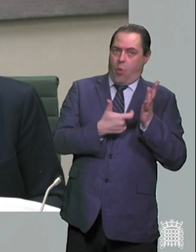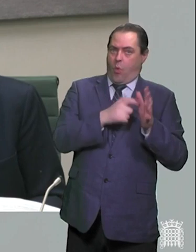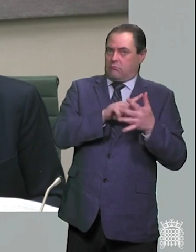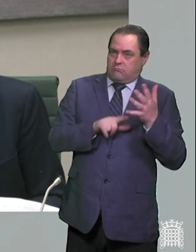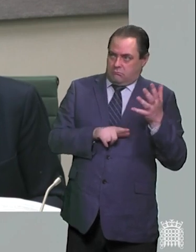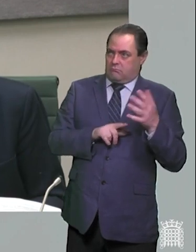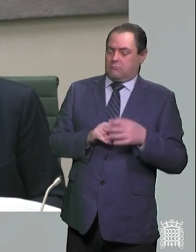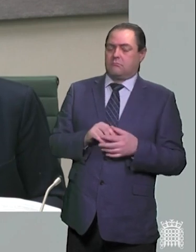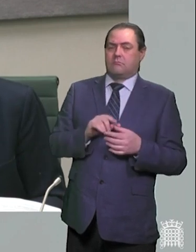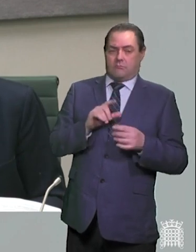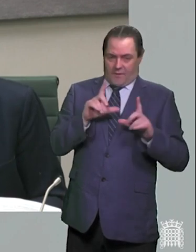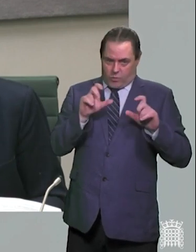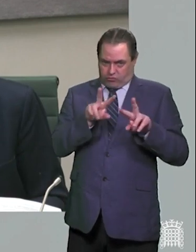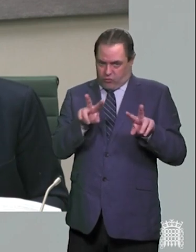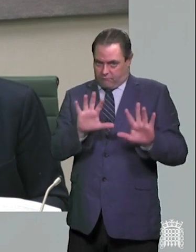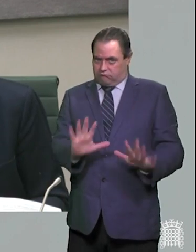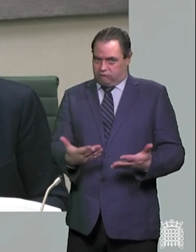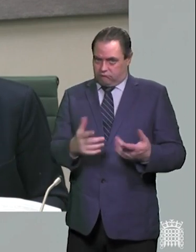Sorry,